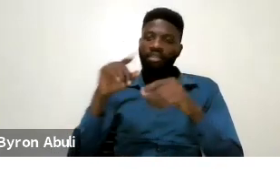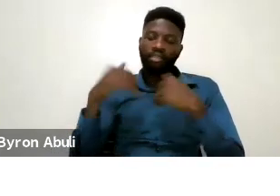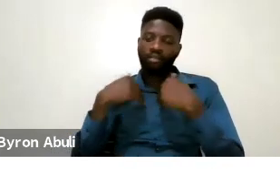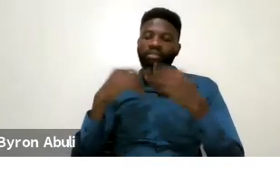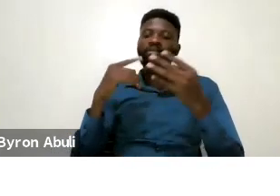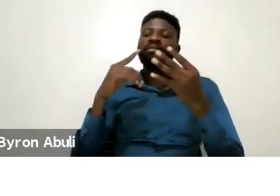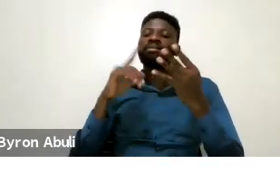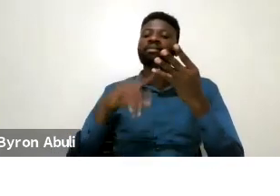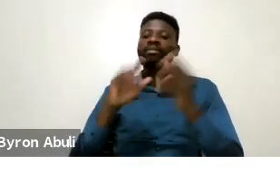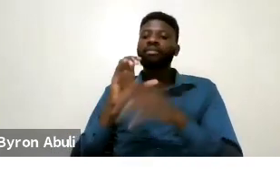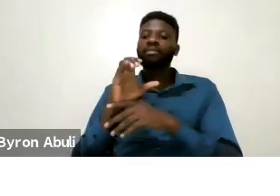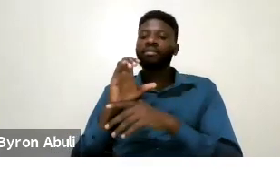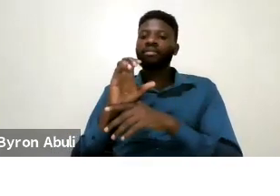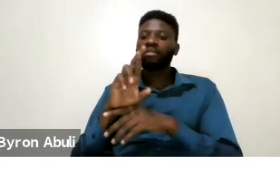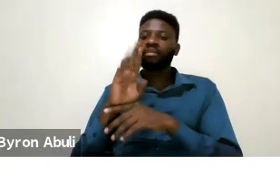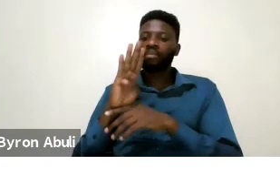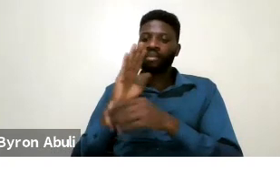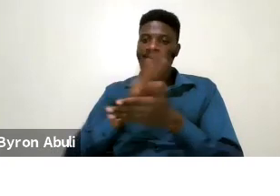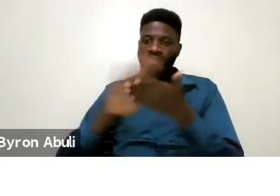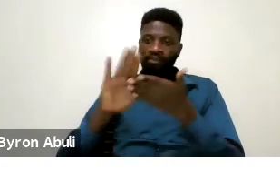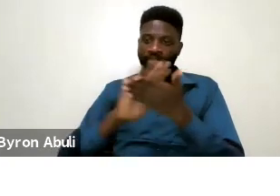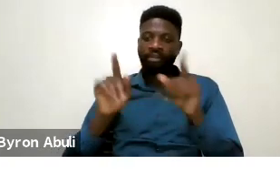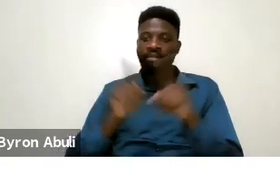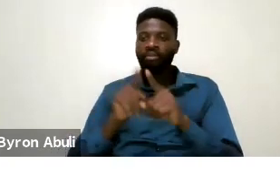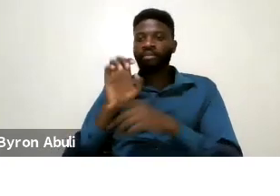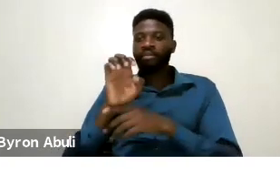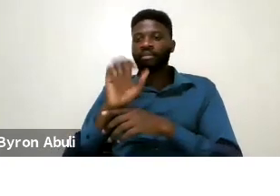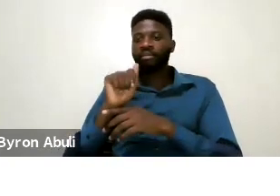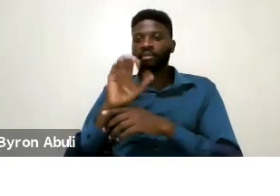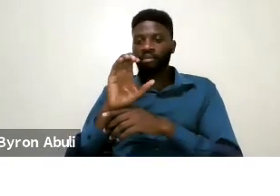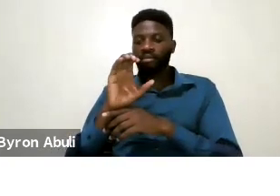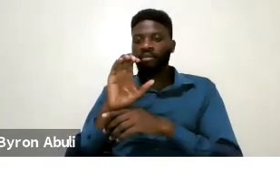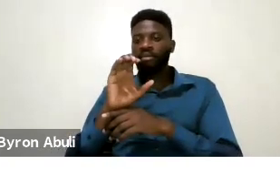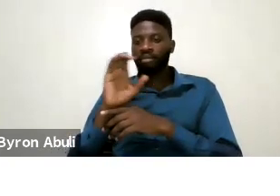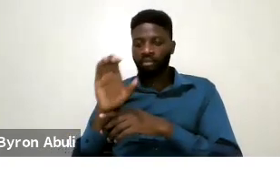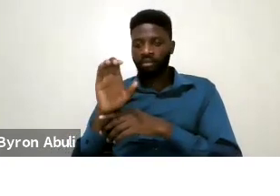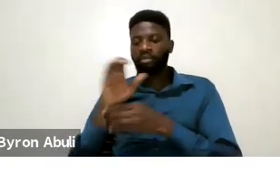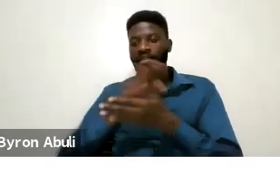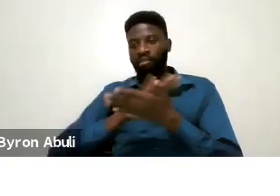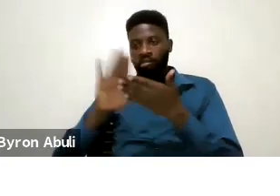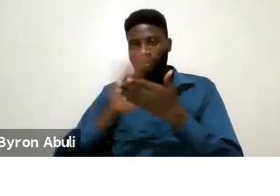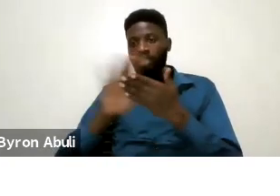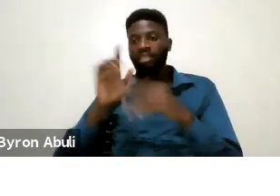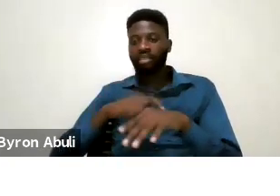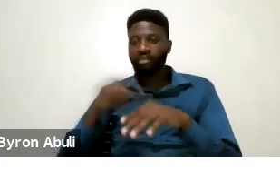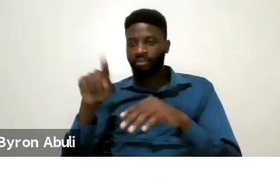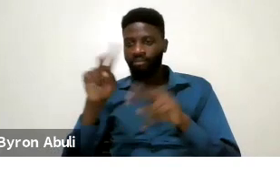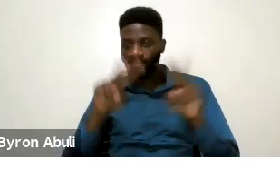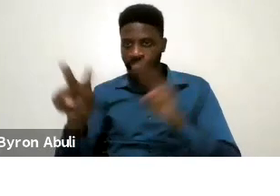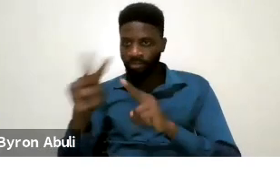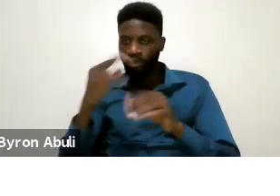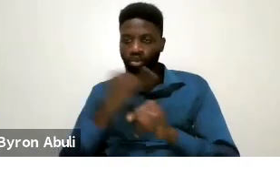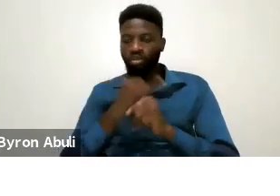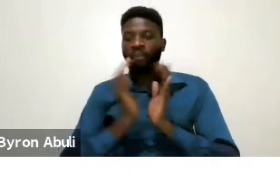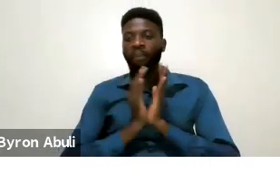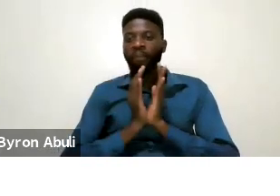CRB clearance and also the ESCC clearance. So when you're looking for jobs in the public sector,